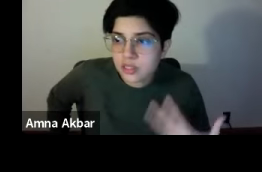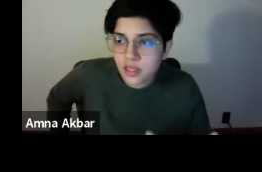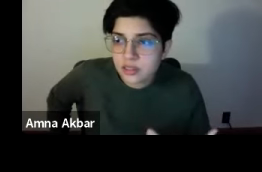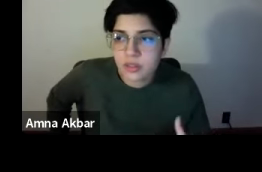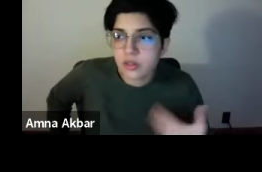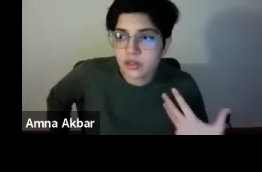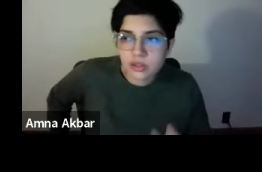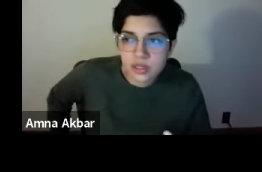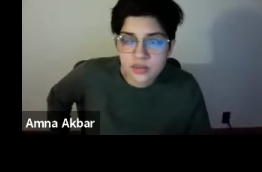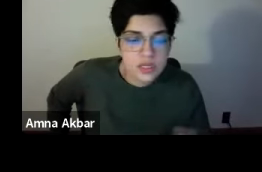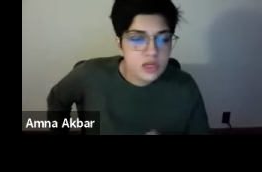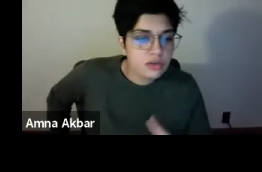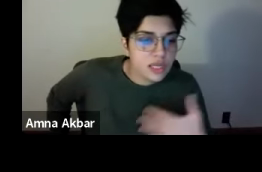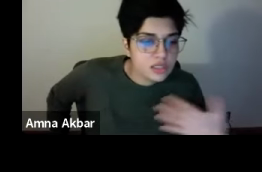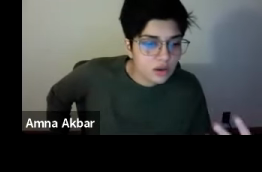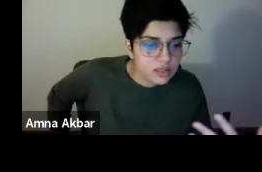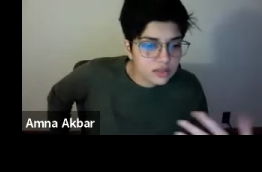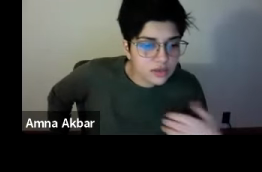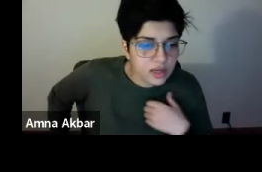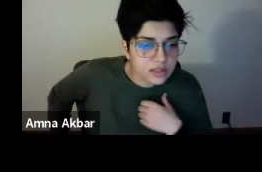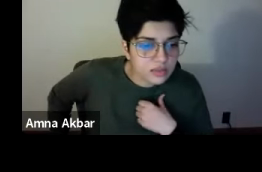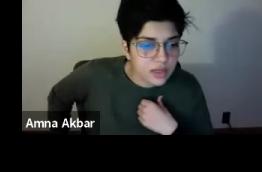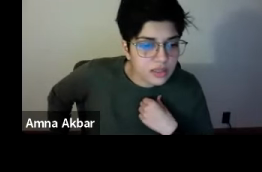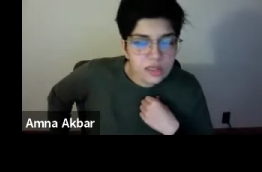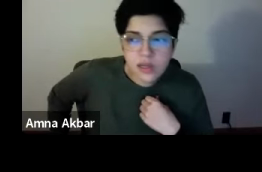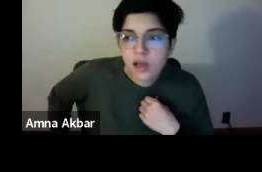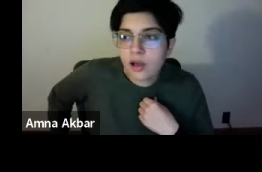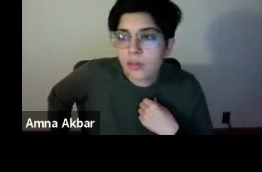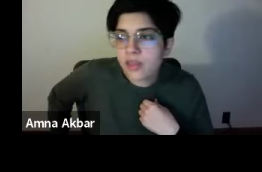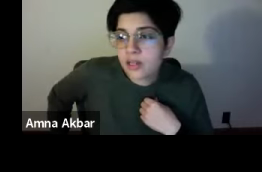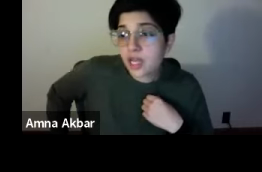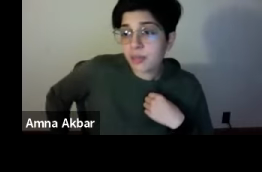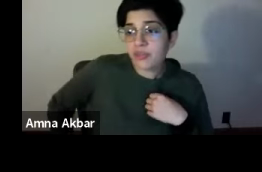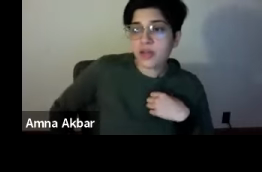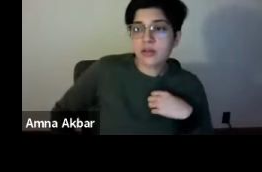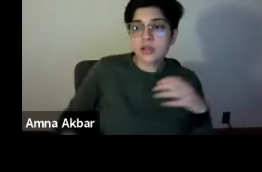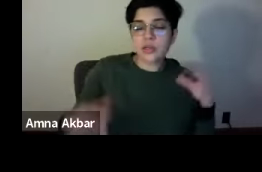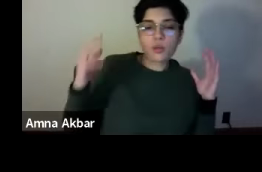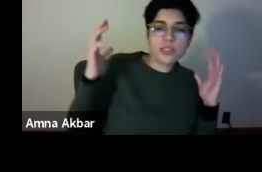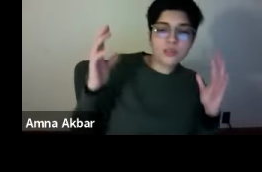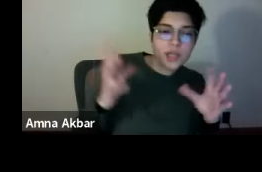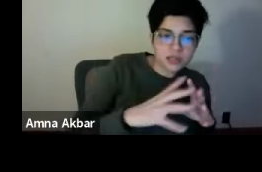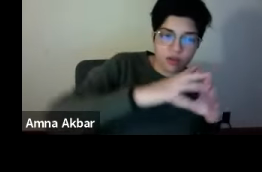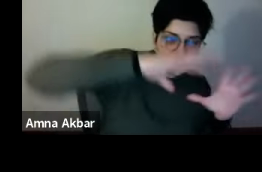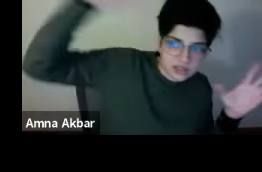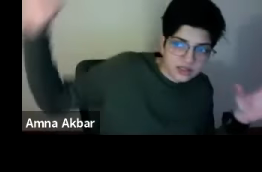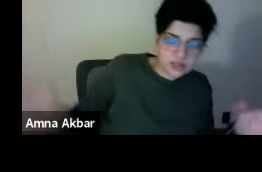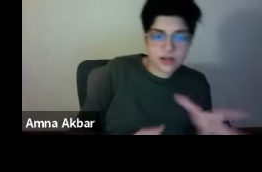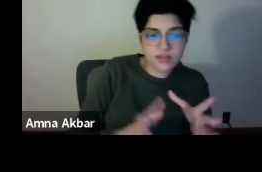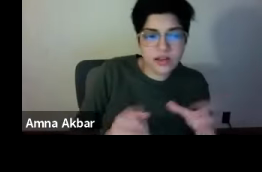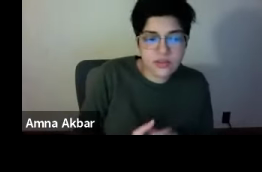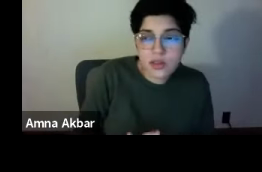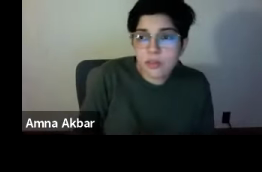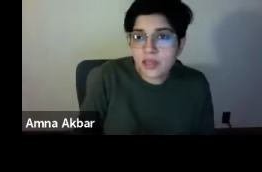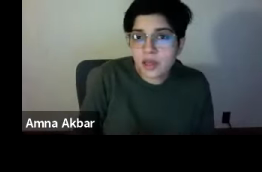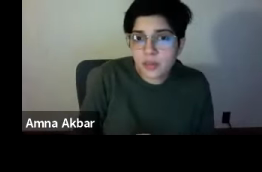withdraw consent, to build alternatives, to engage in all these different kinds of ways. And then on top of that, because of all these things that